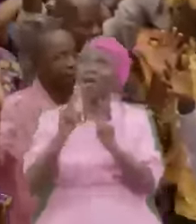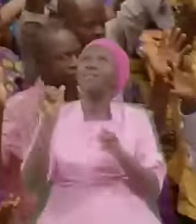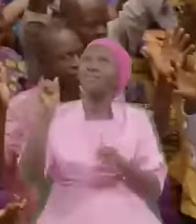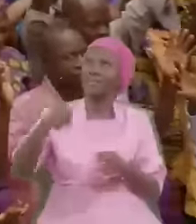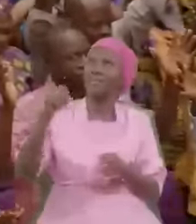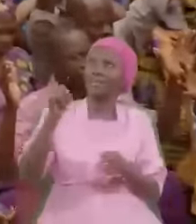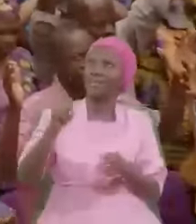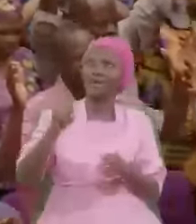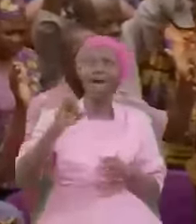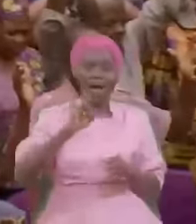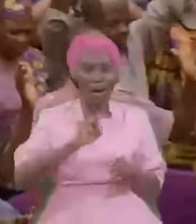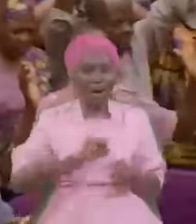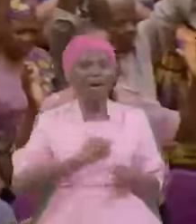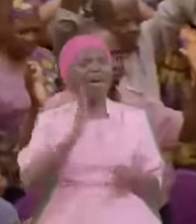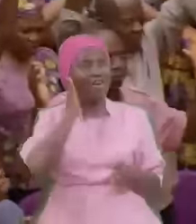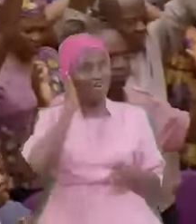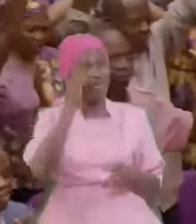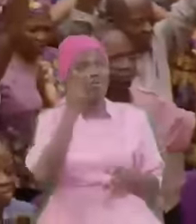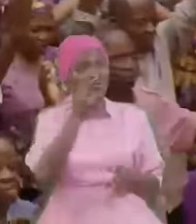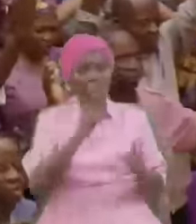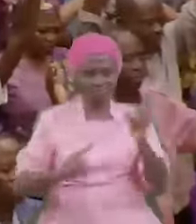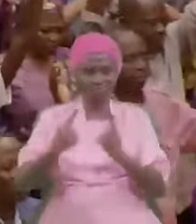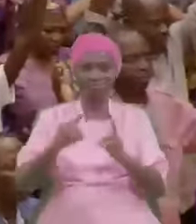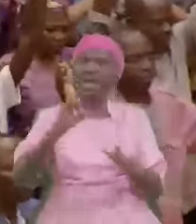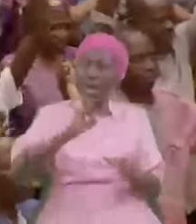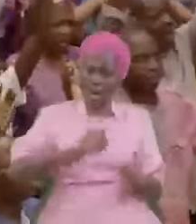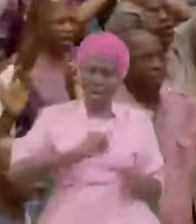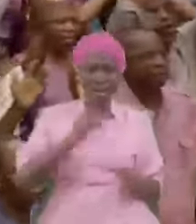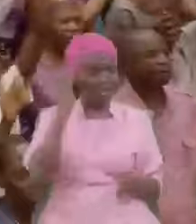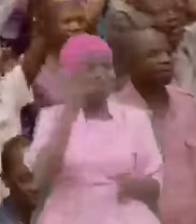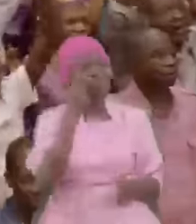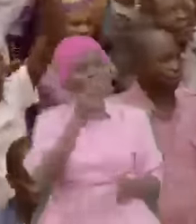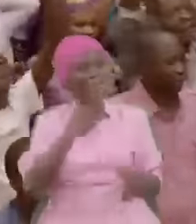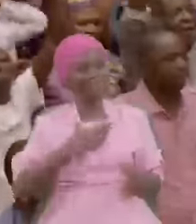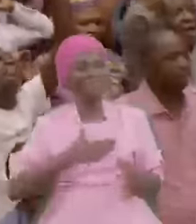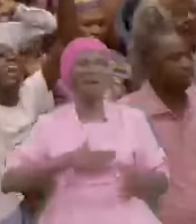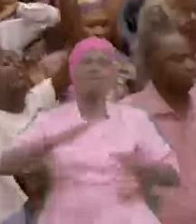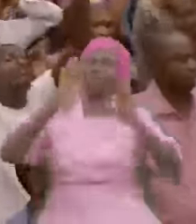I will see my miracle.